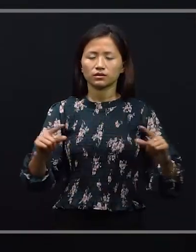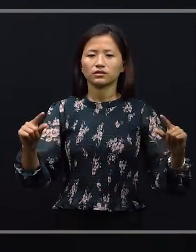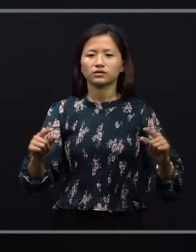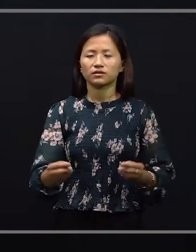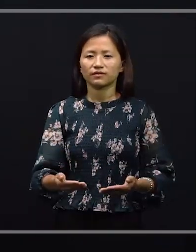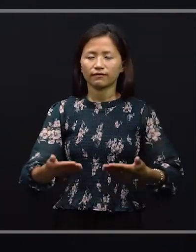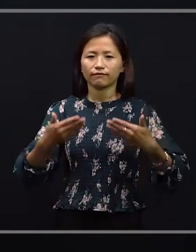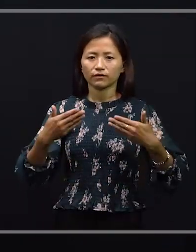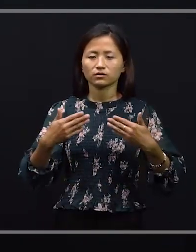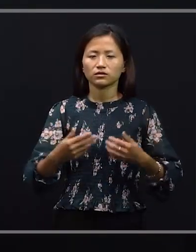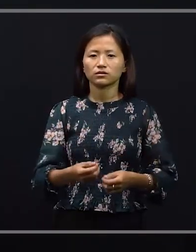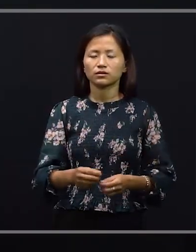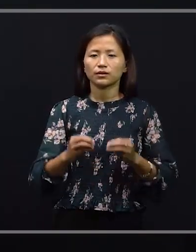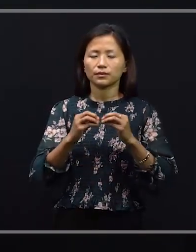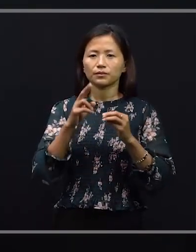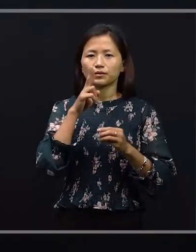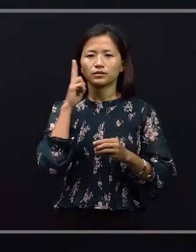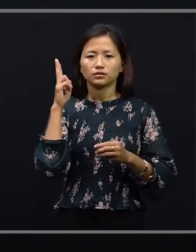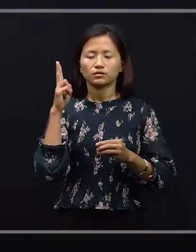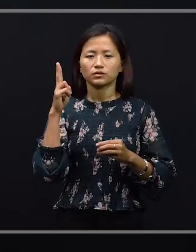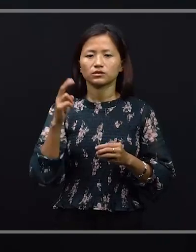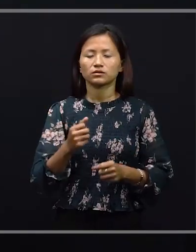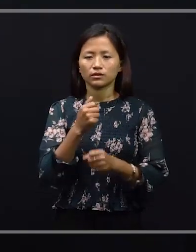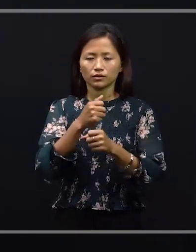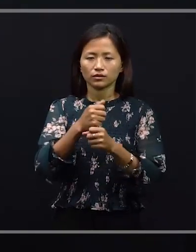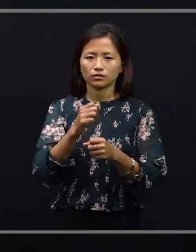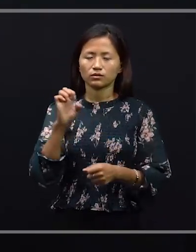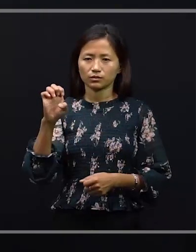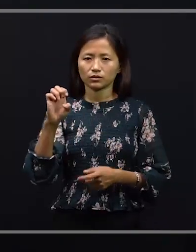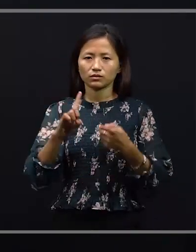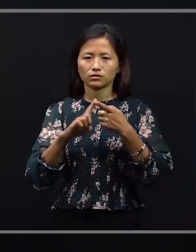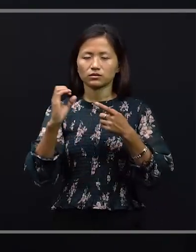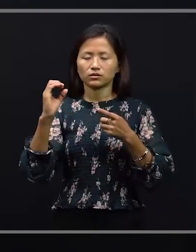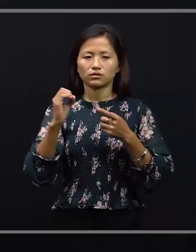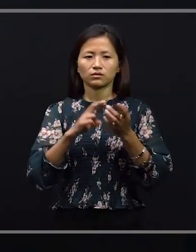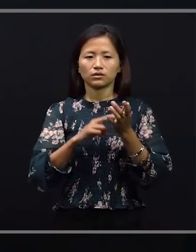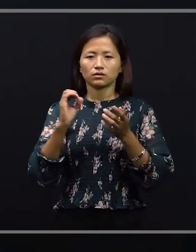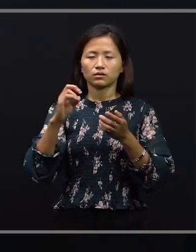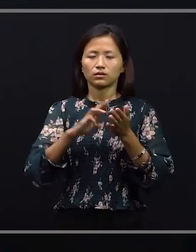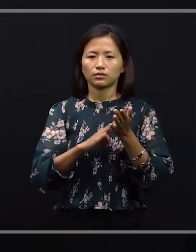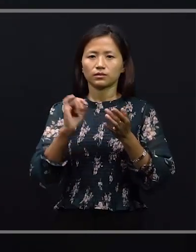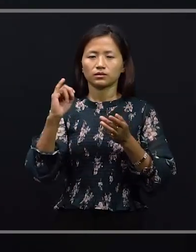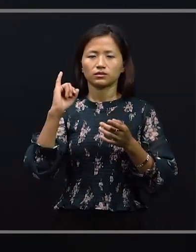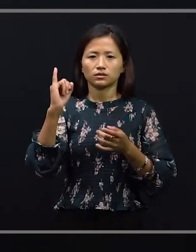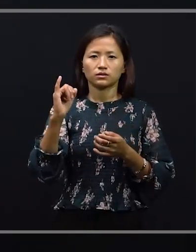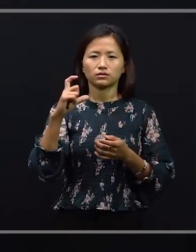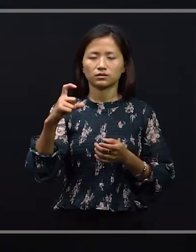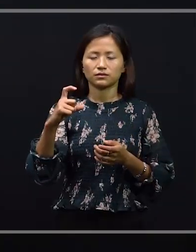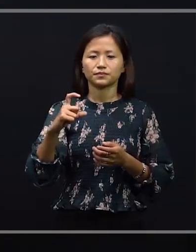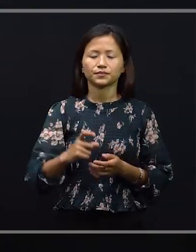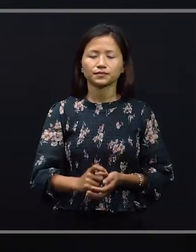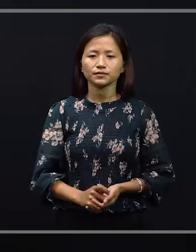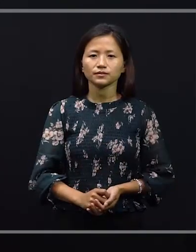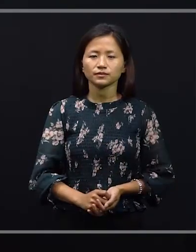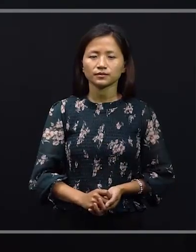the British economy. It greatly affected the British economy. So the Indians, they think that if they affect the